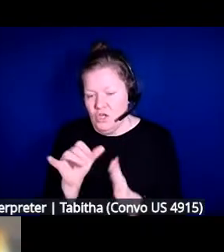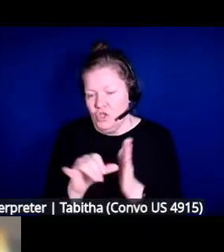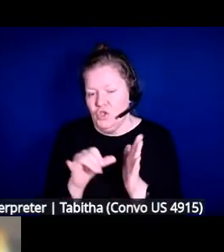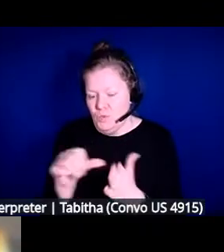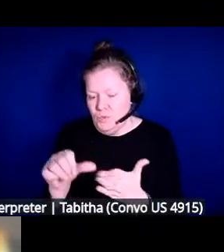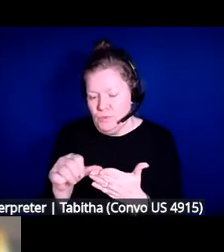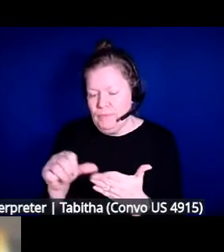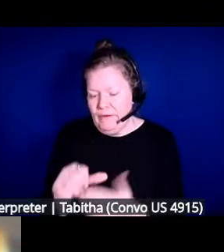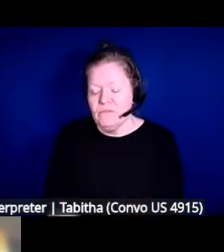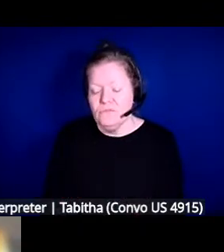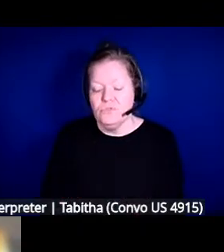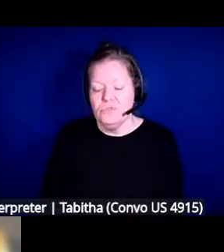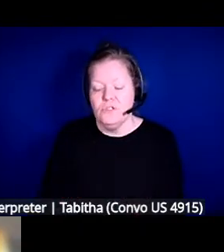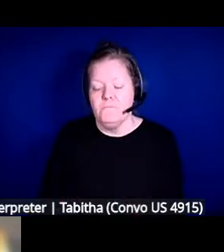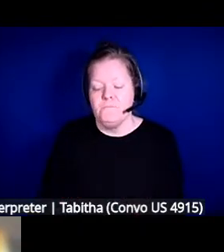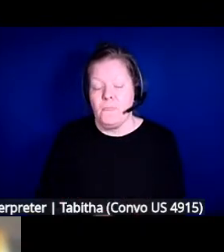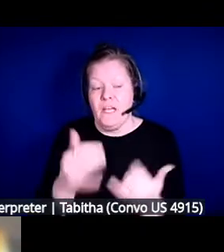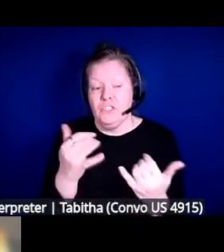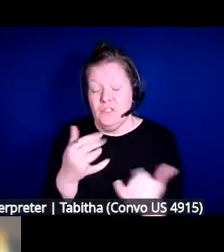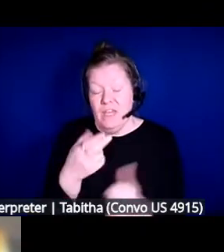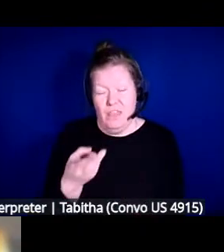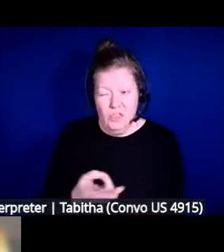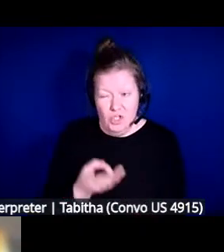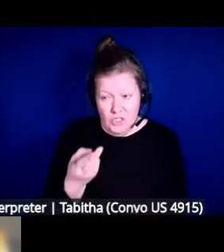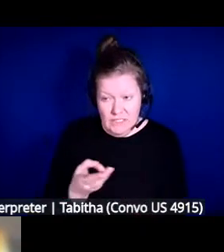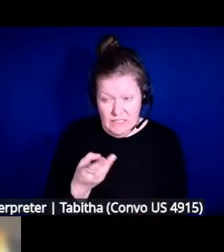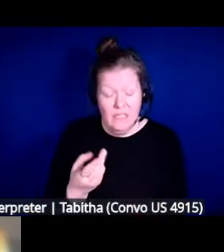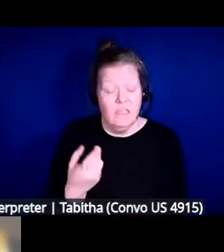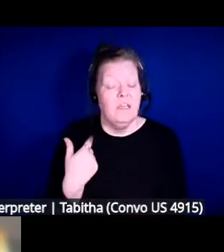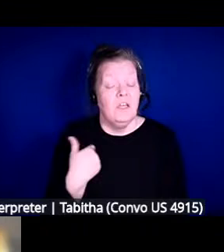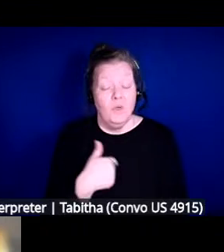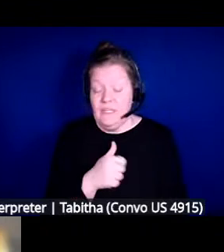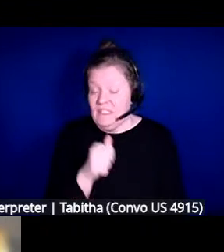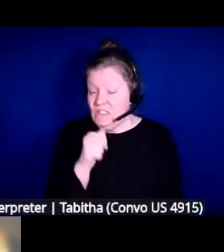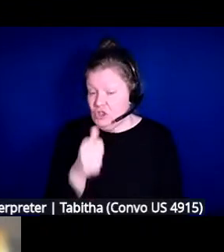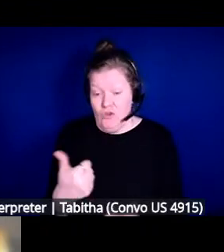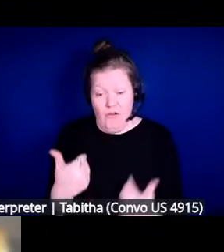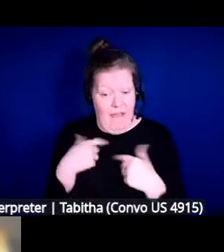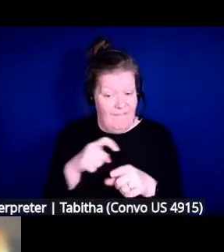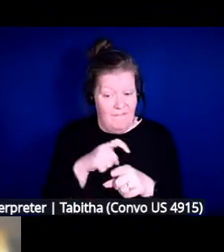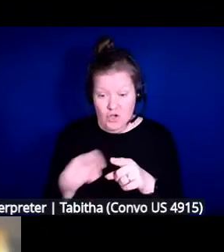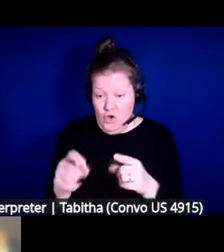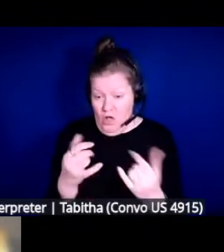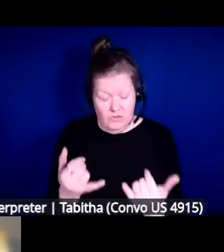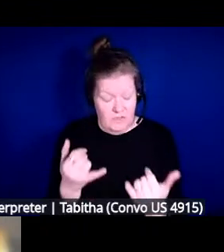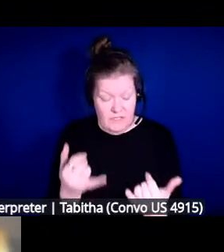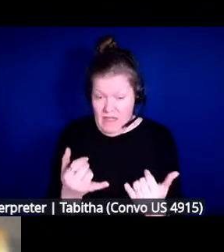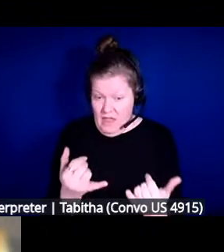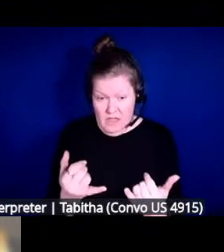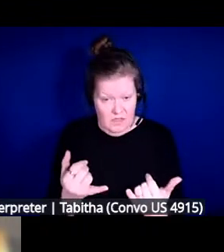page. Today is Thursday. We do not have a call today.